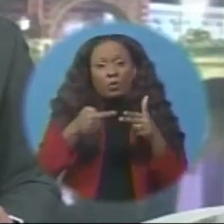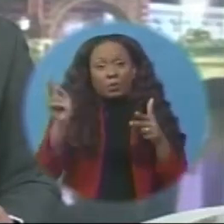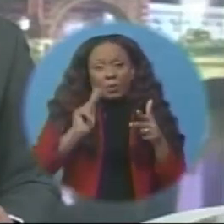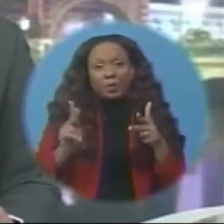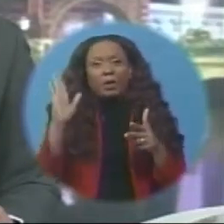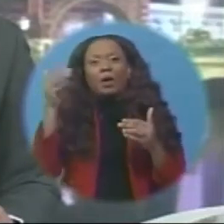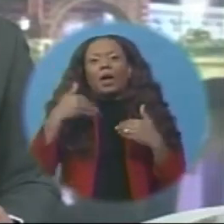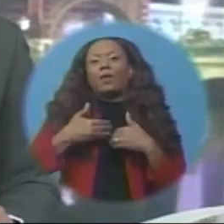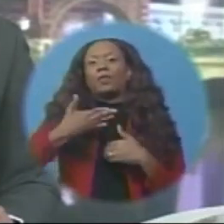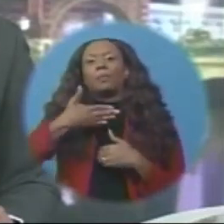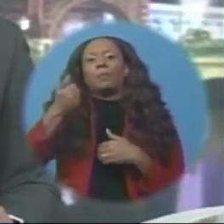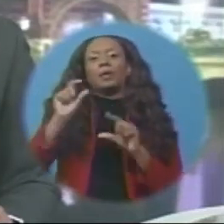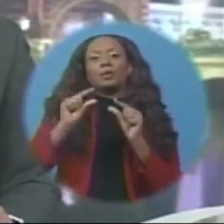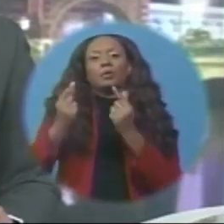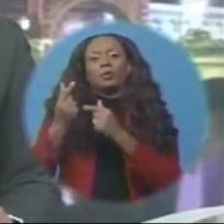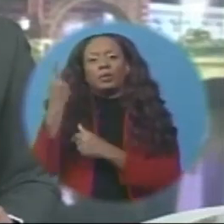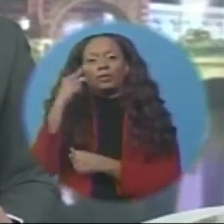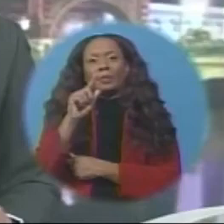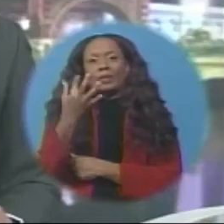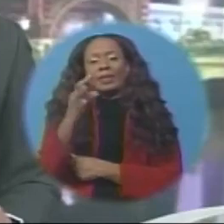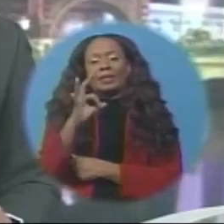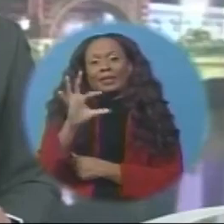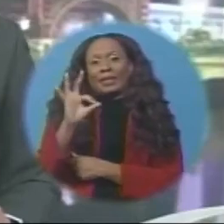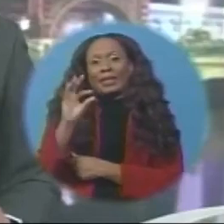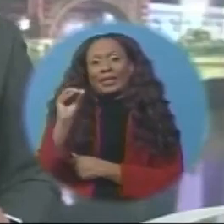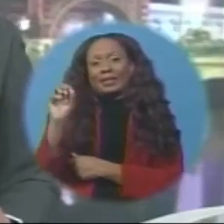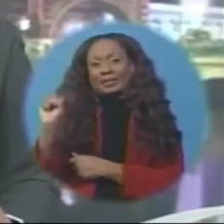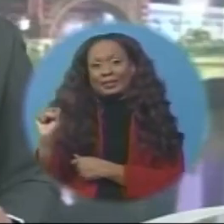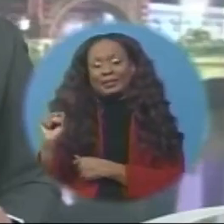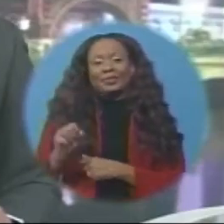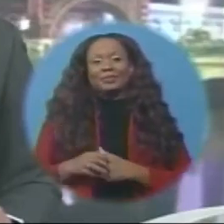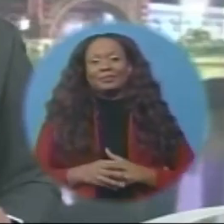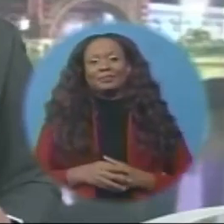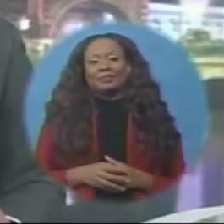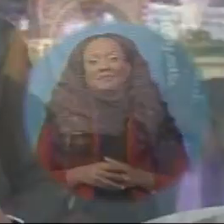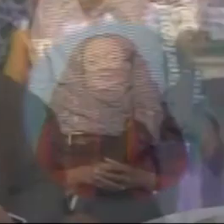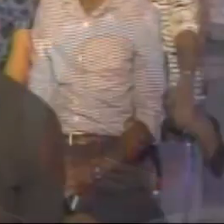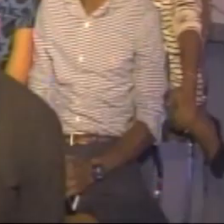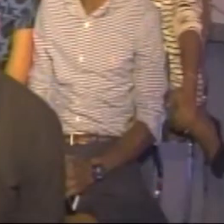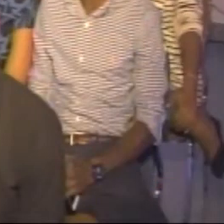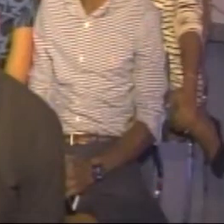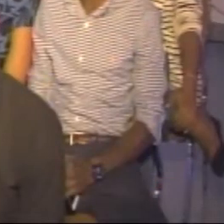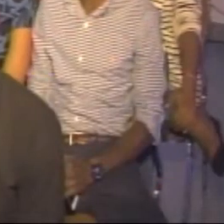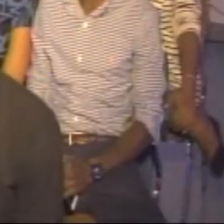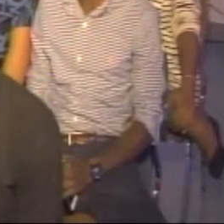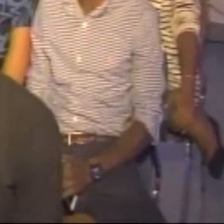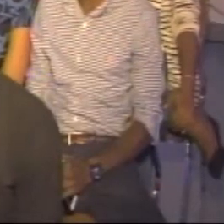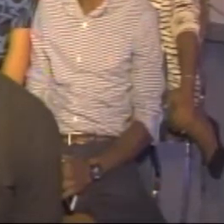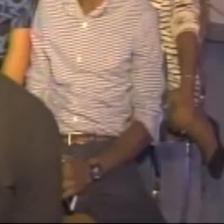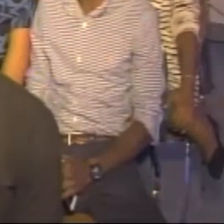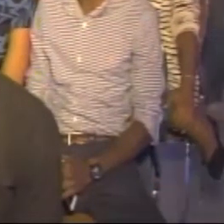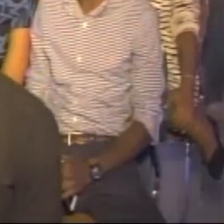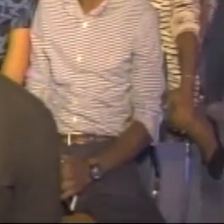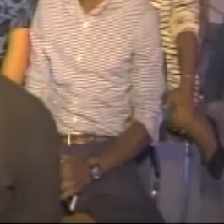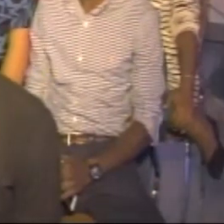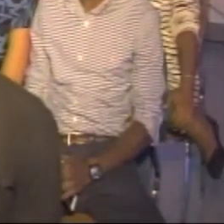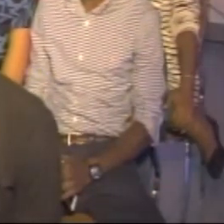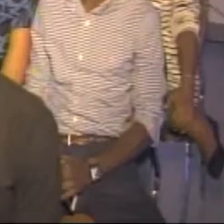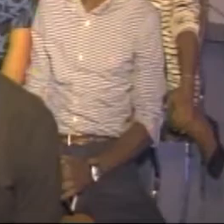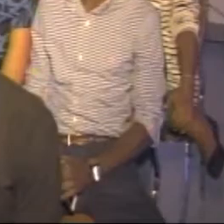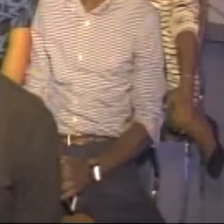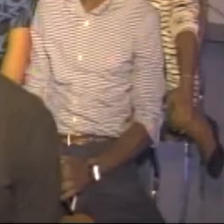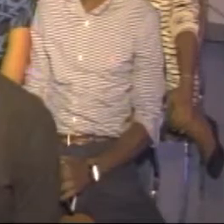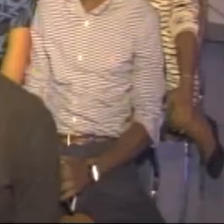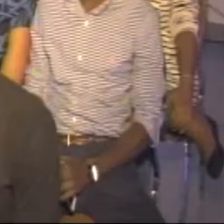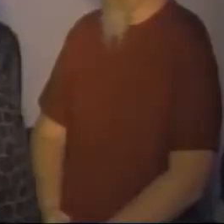top bands of the 90s. Lisa Broom has more. The promoters behind the second installment of Barbados'